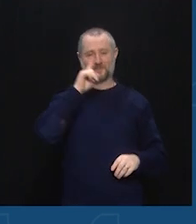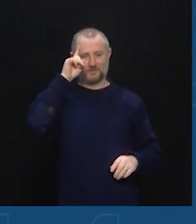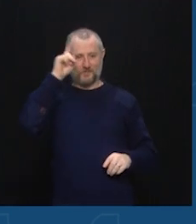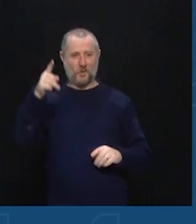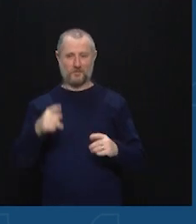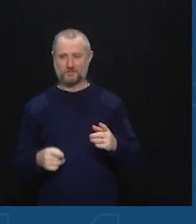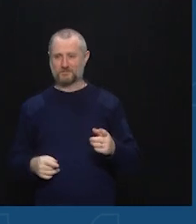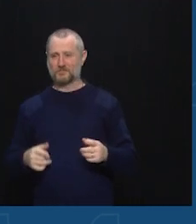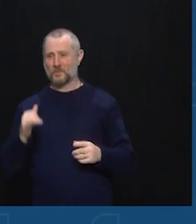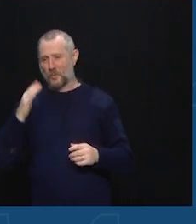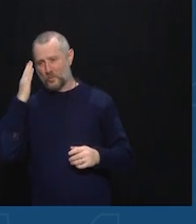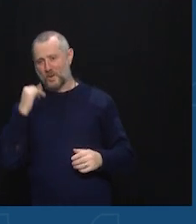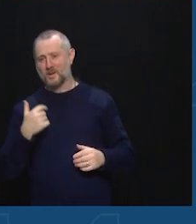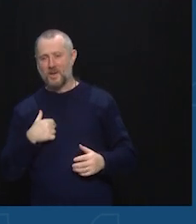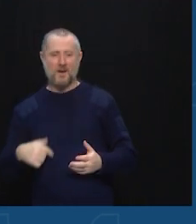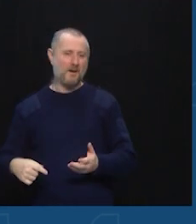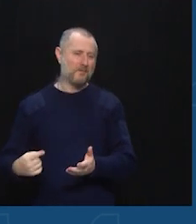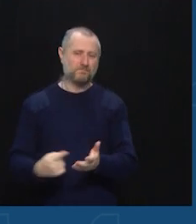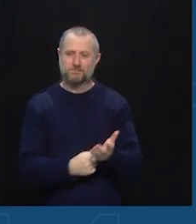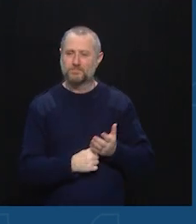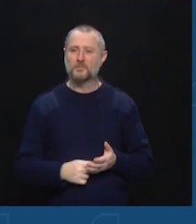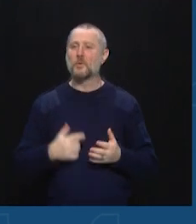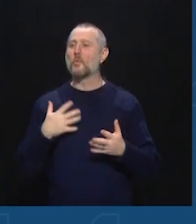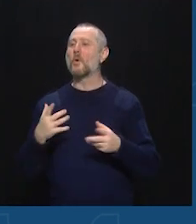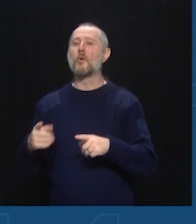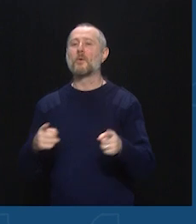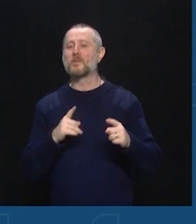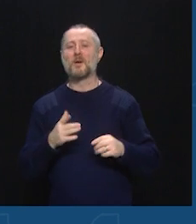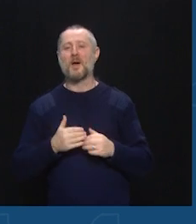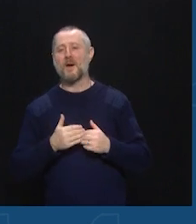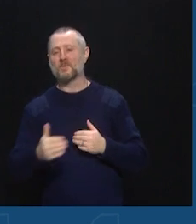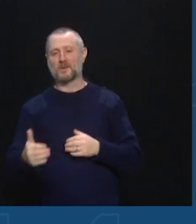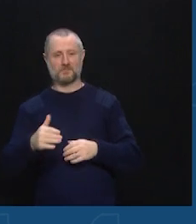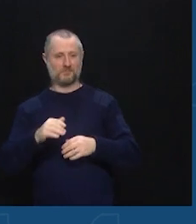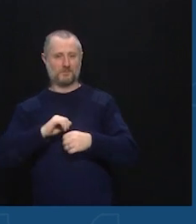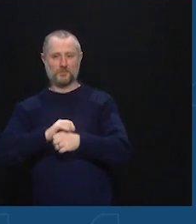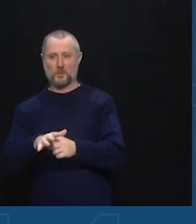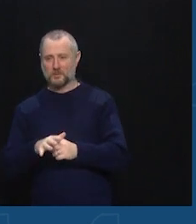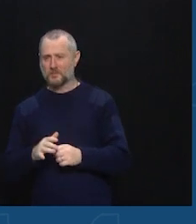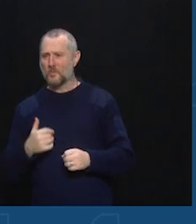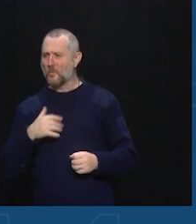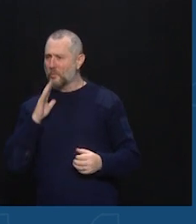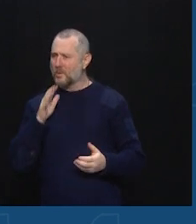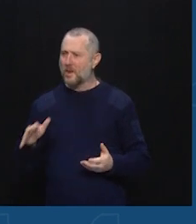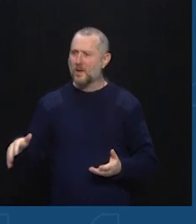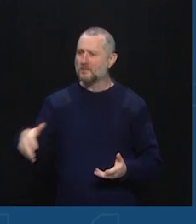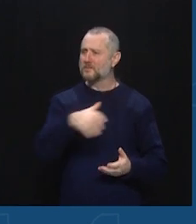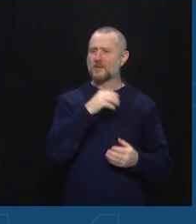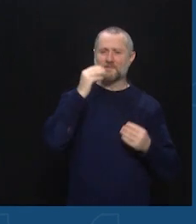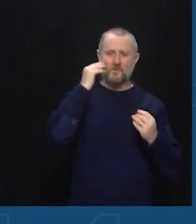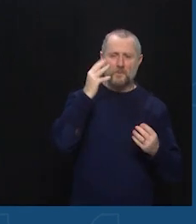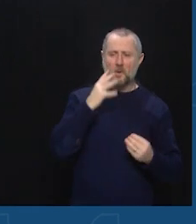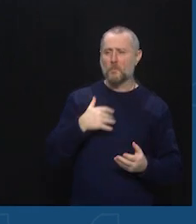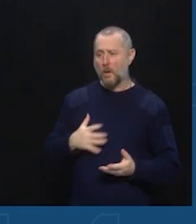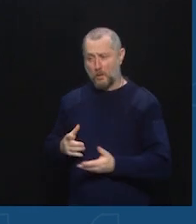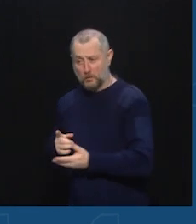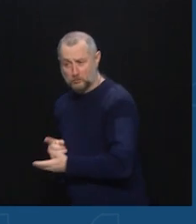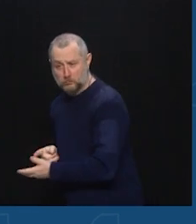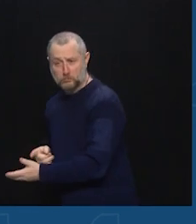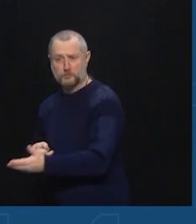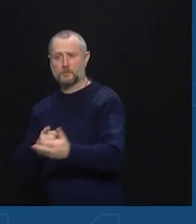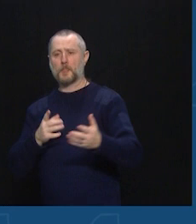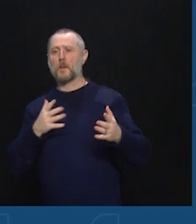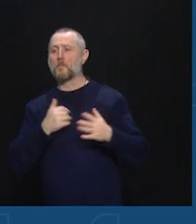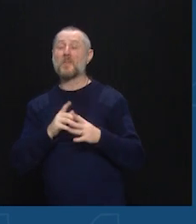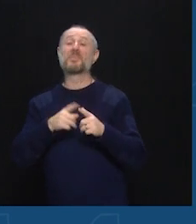post-surge phase, gathered the data, assess it, talk to my health commissioner experts, and then make some decisions in the next few